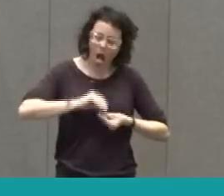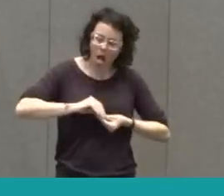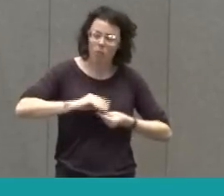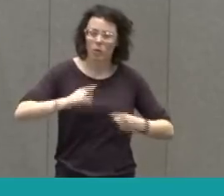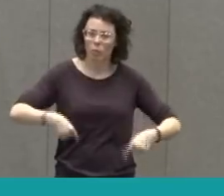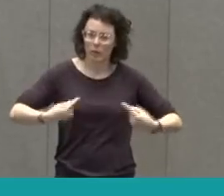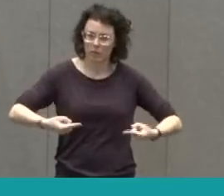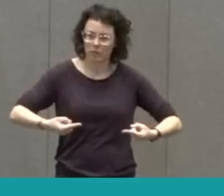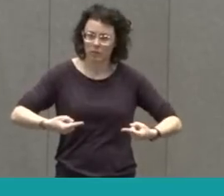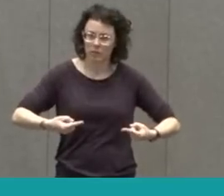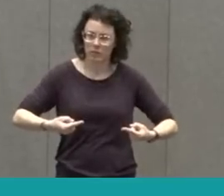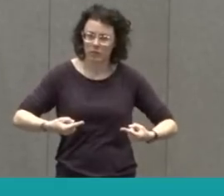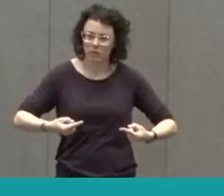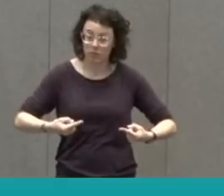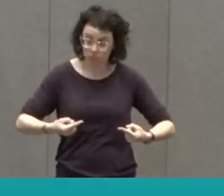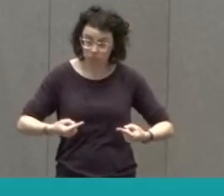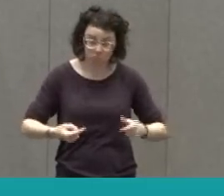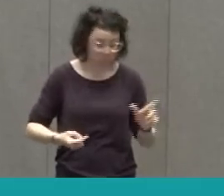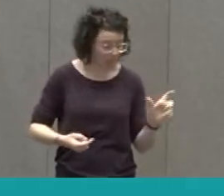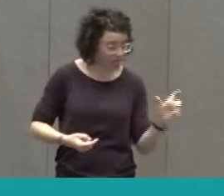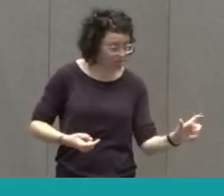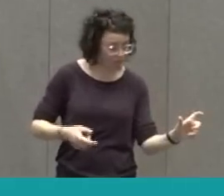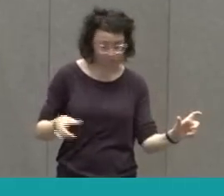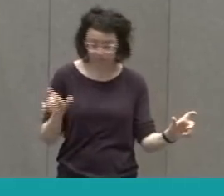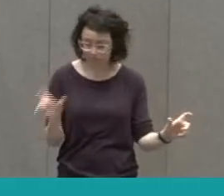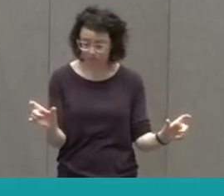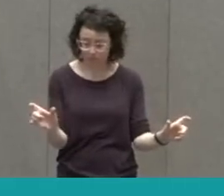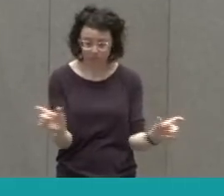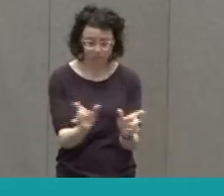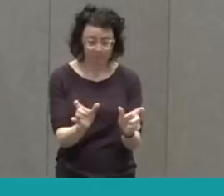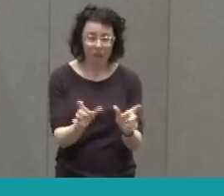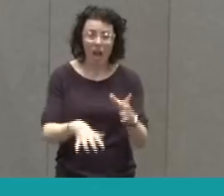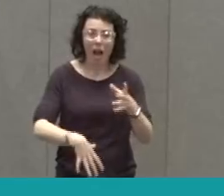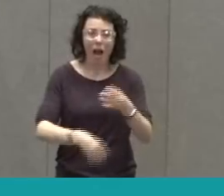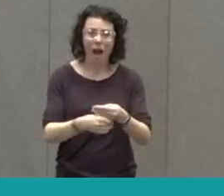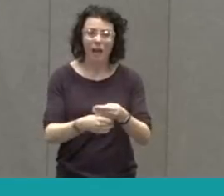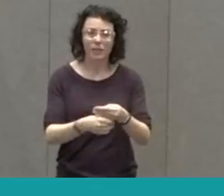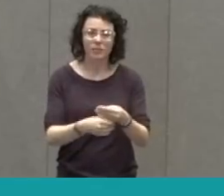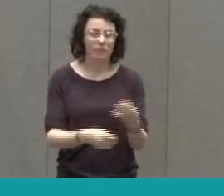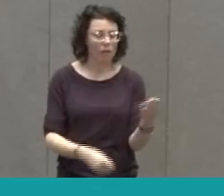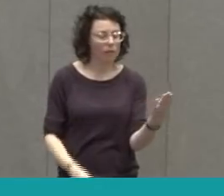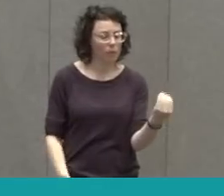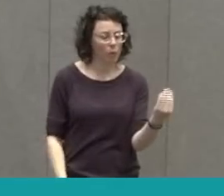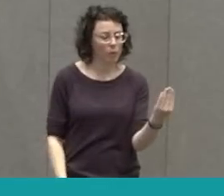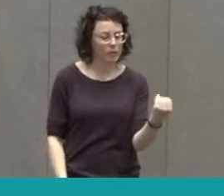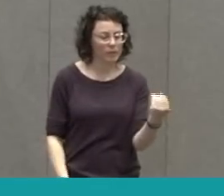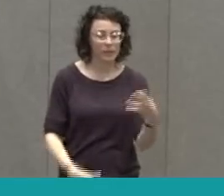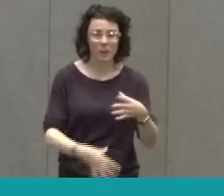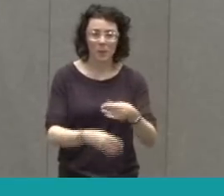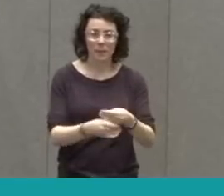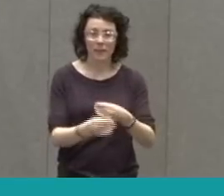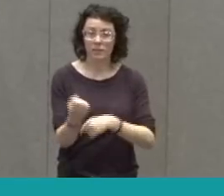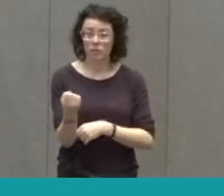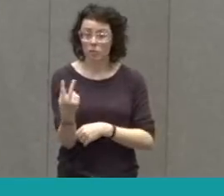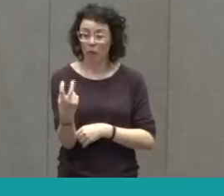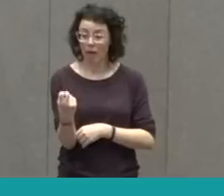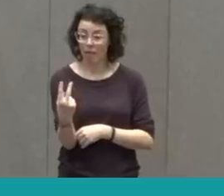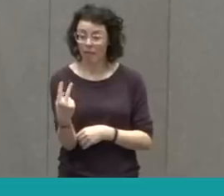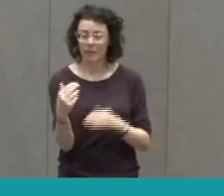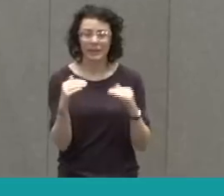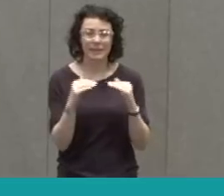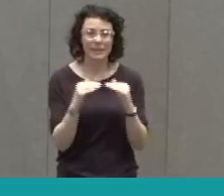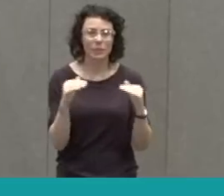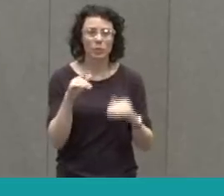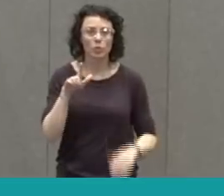We add them. So we have 14 plus 12 equals 26.